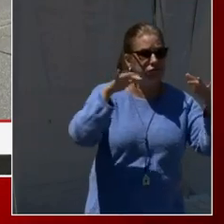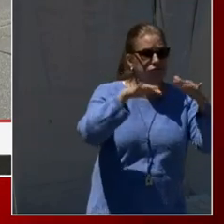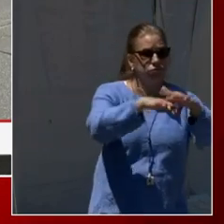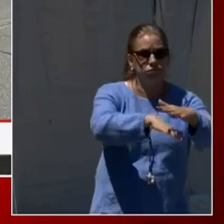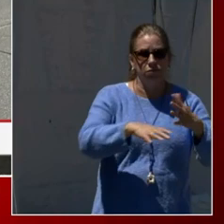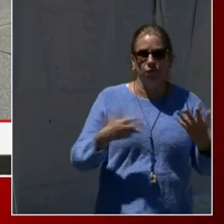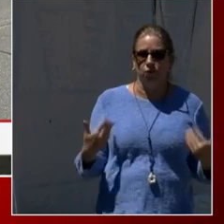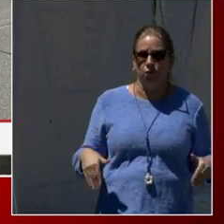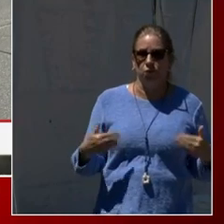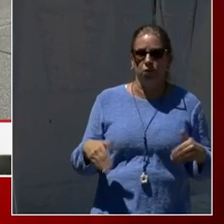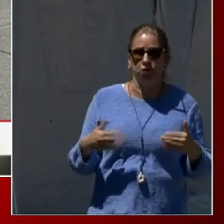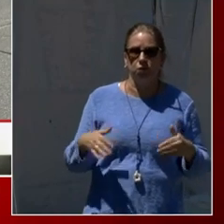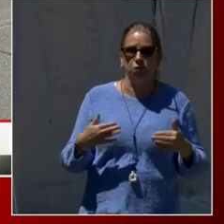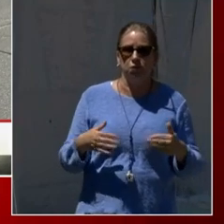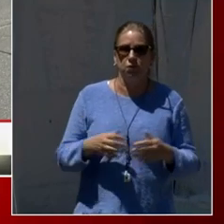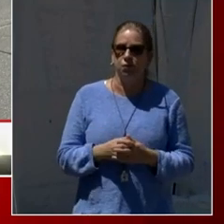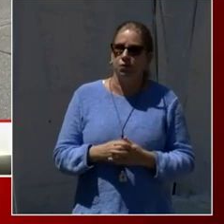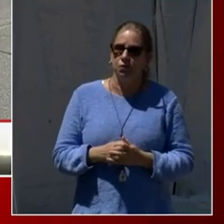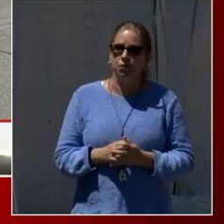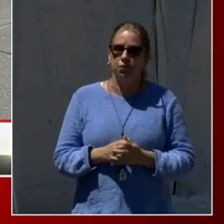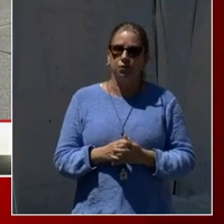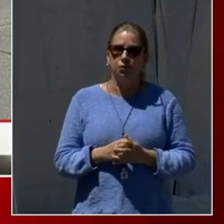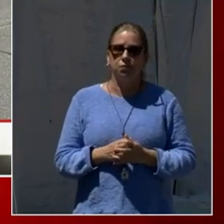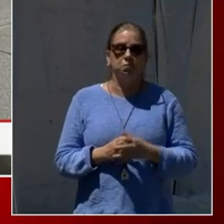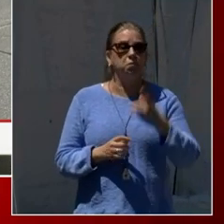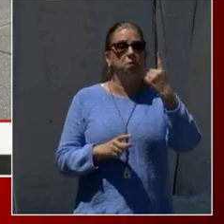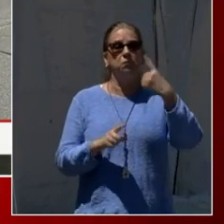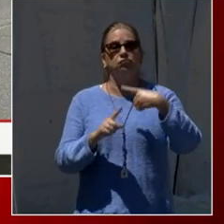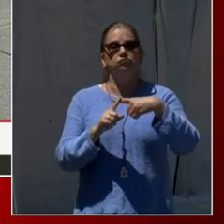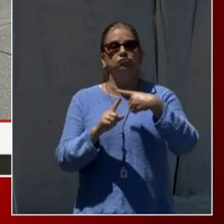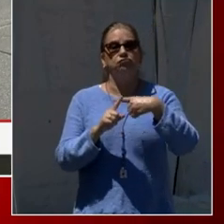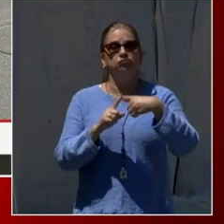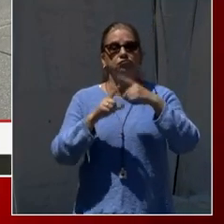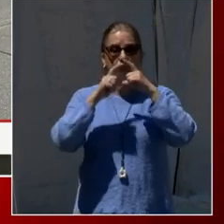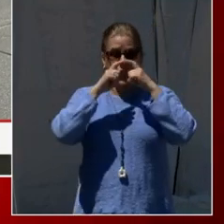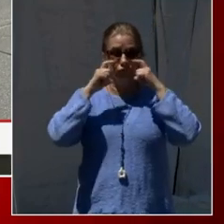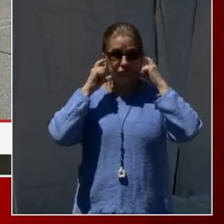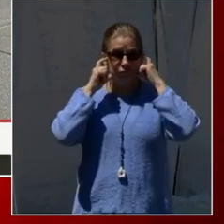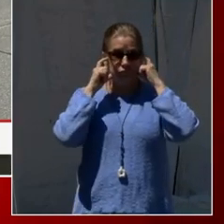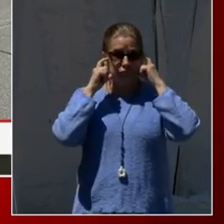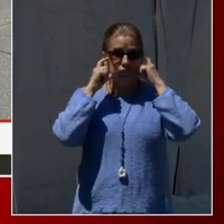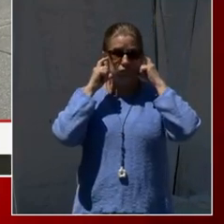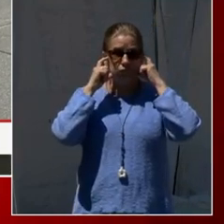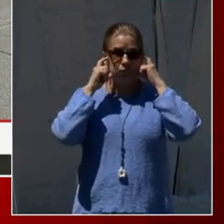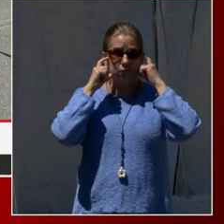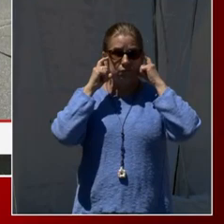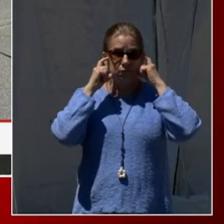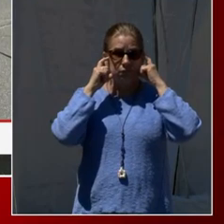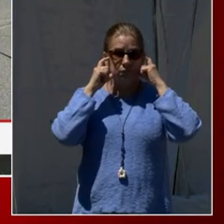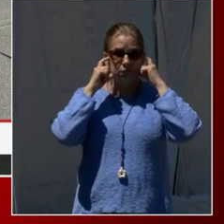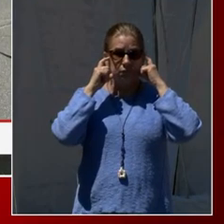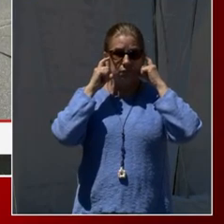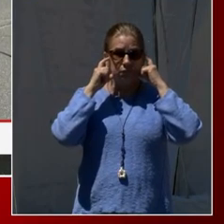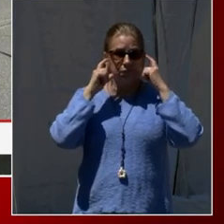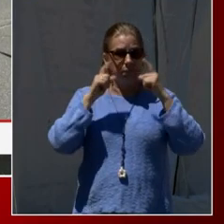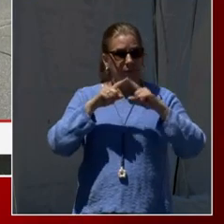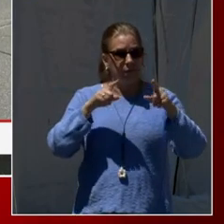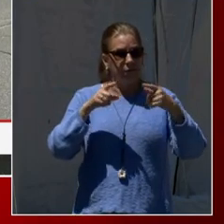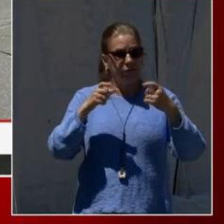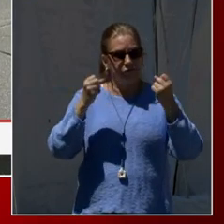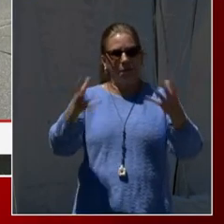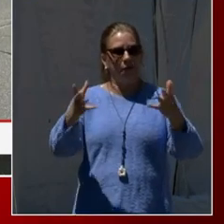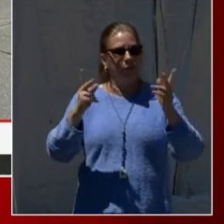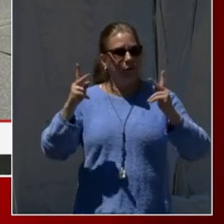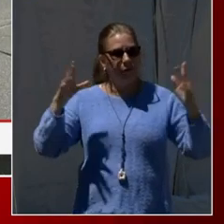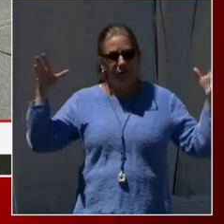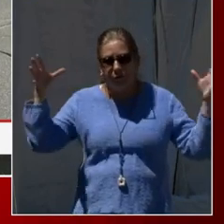observations that individuals are wearing masks, but they still are gathering in large numbers. outdoor mass gatherings present a concern